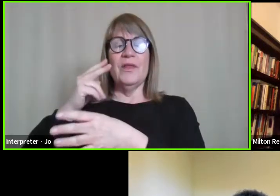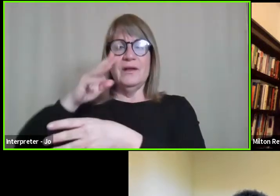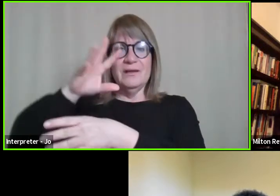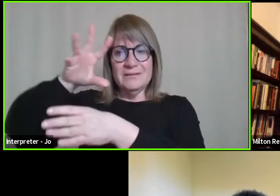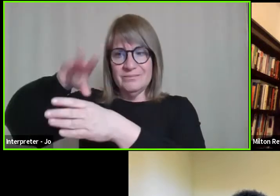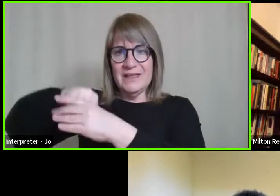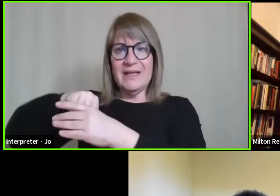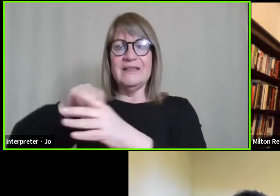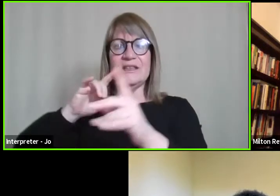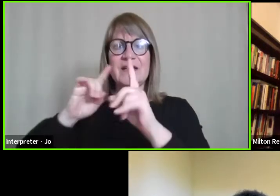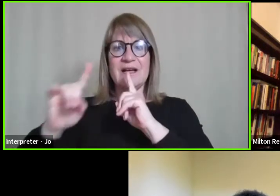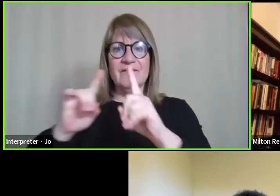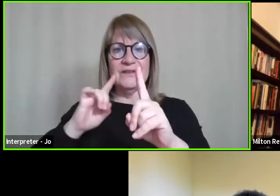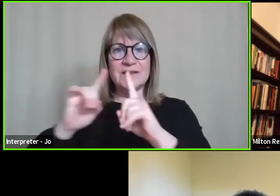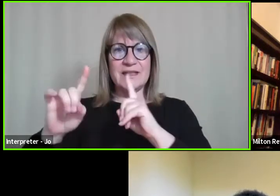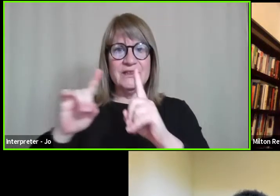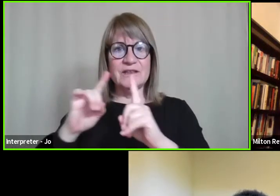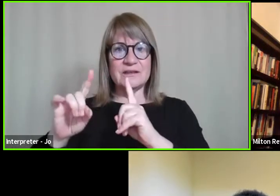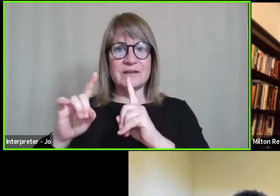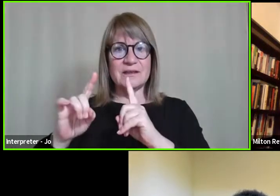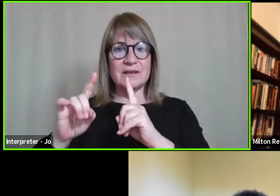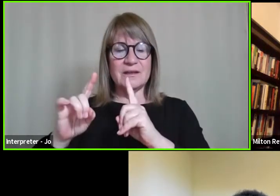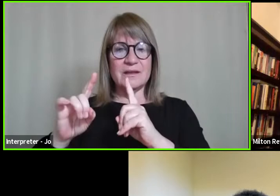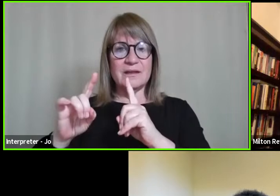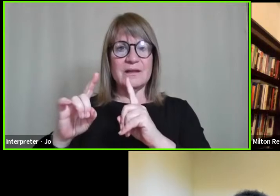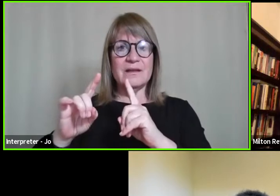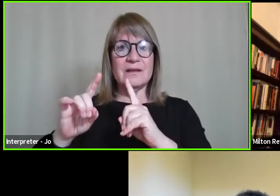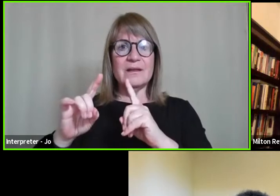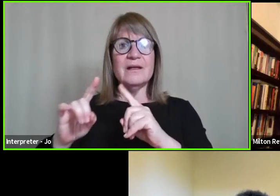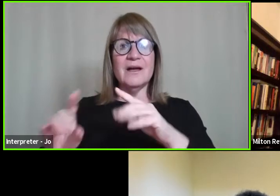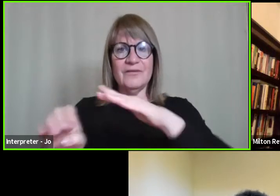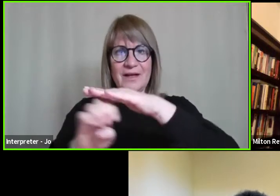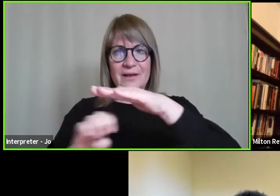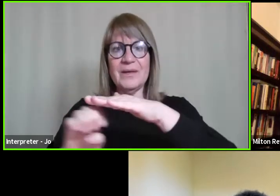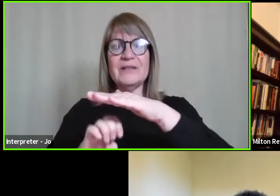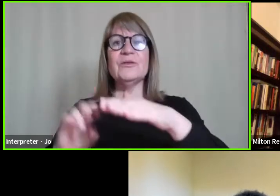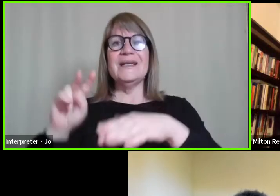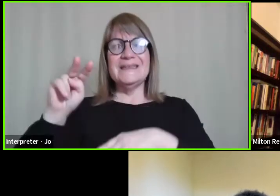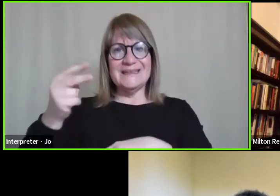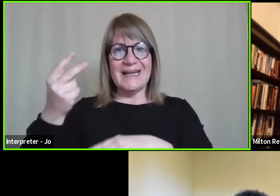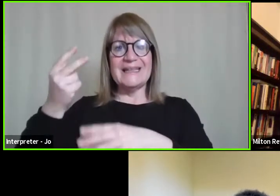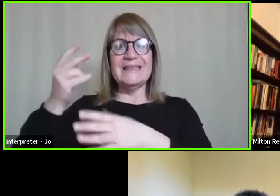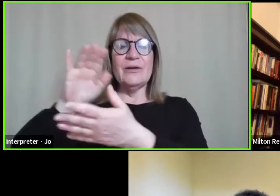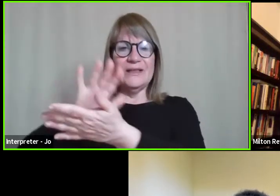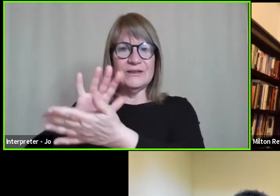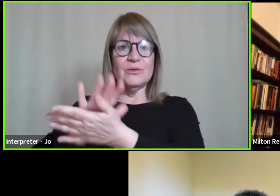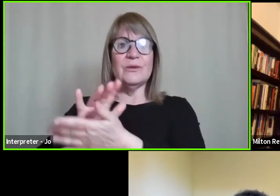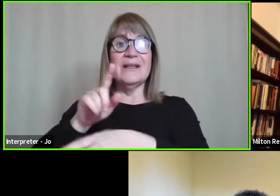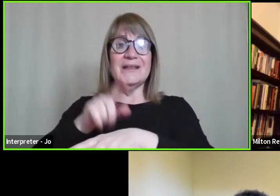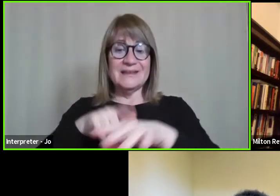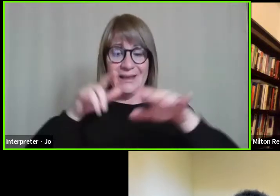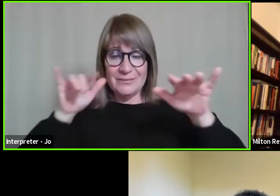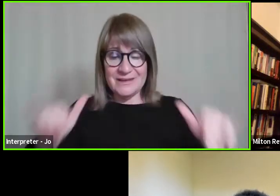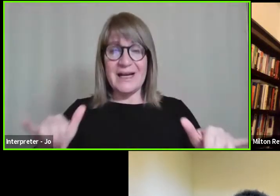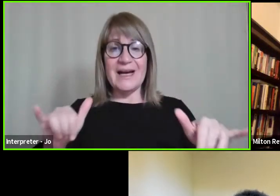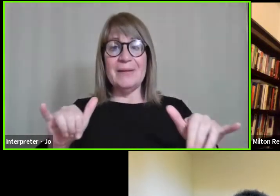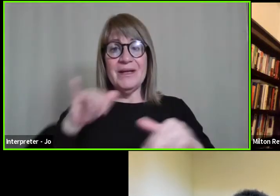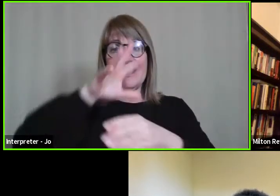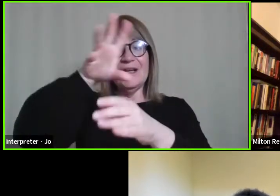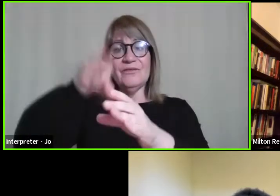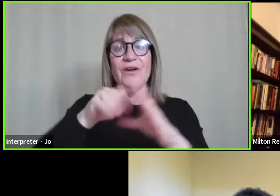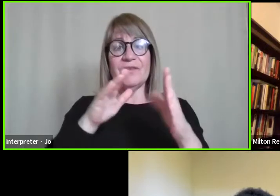of of kind of um primary and secondary schools while at the same time engage in the community and i think that's such